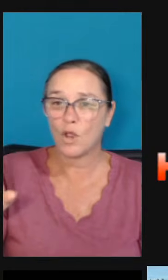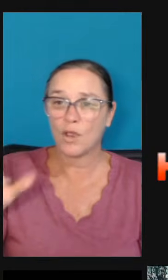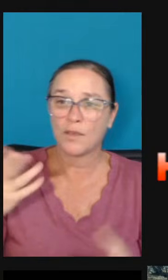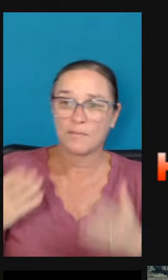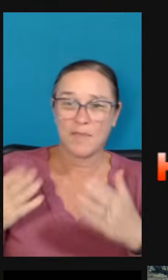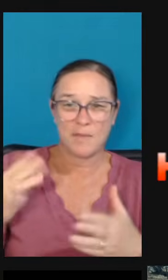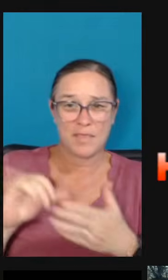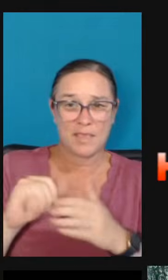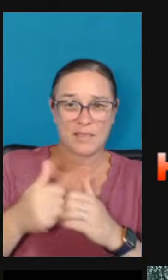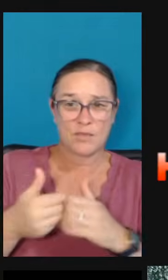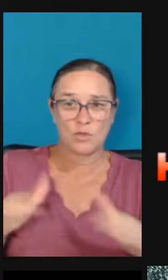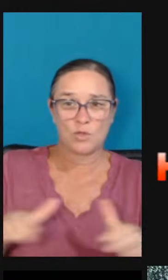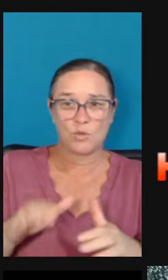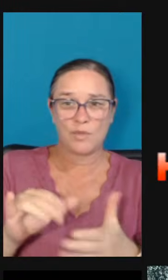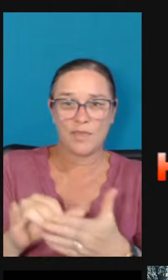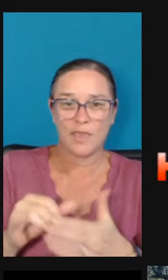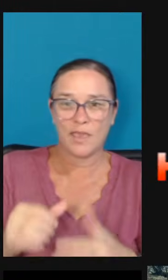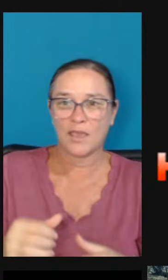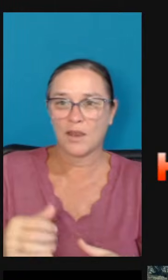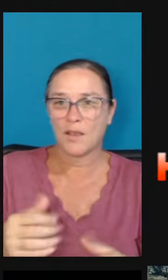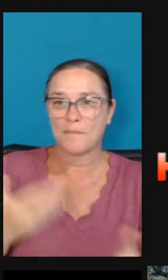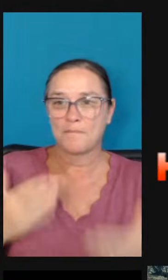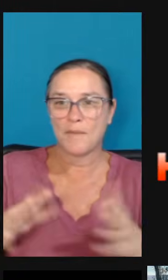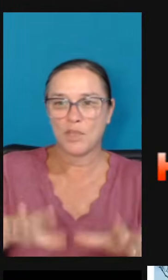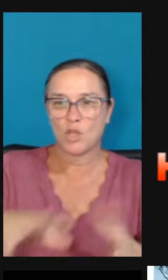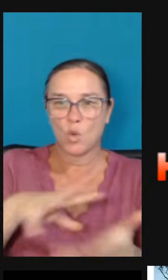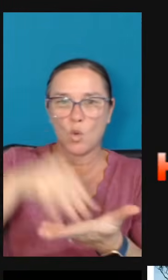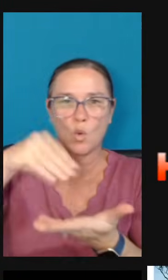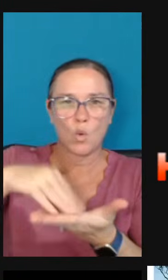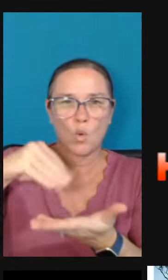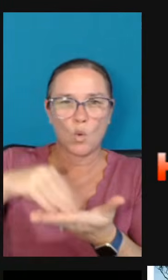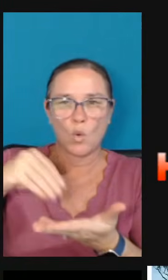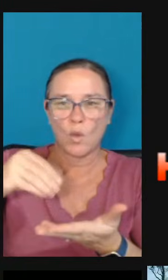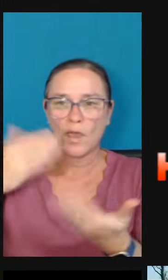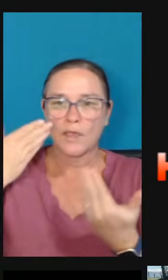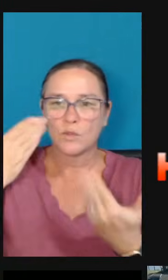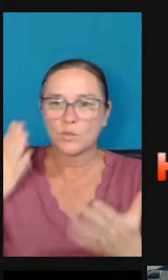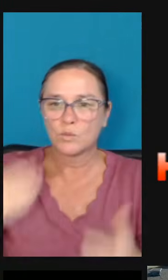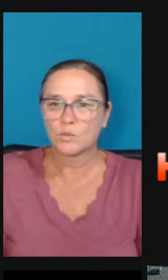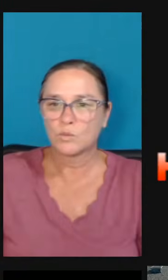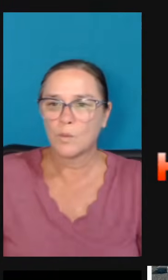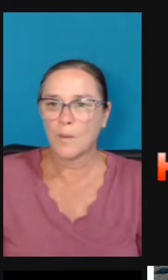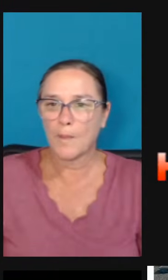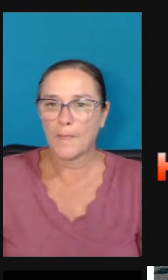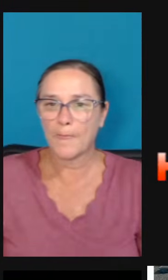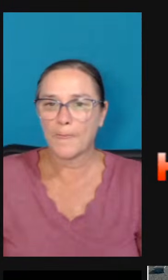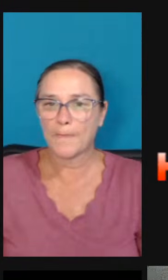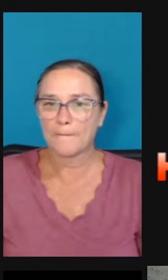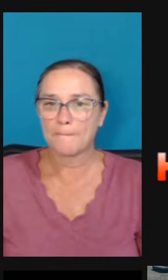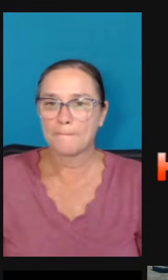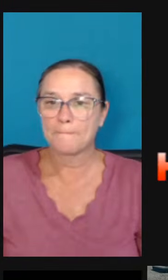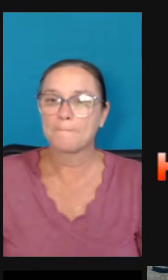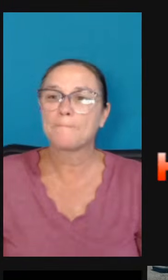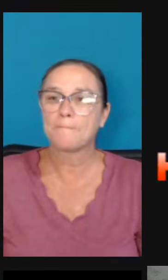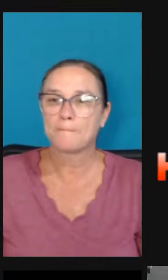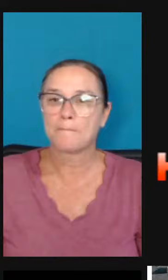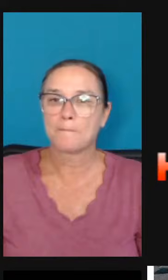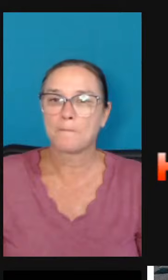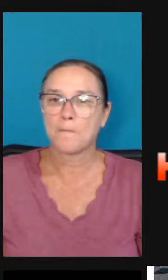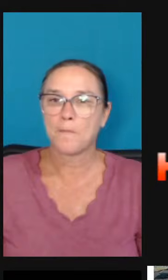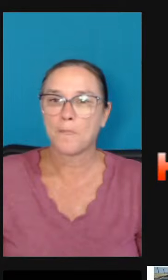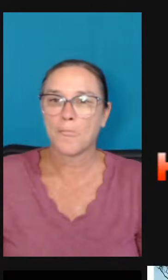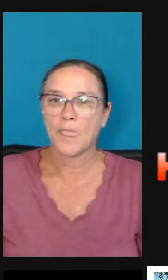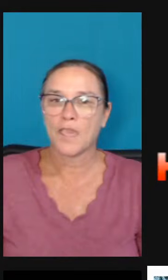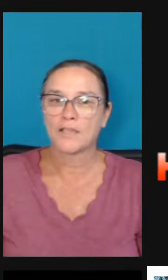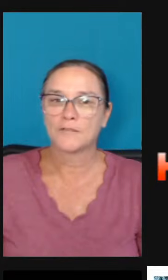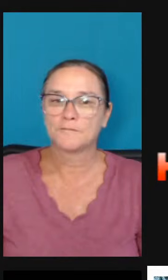or maybe they're sucking it up. I can't really tell right there so much. That looks like a leaf blower to me. Then